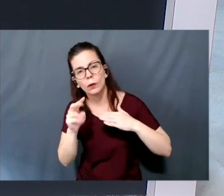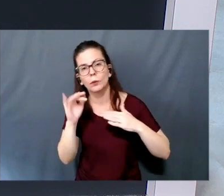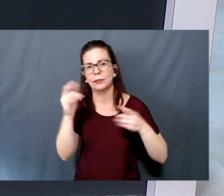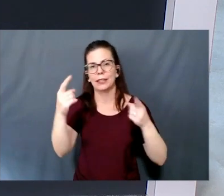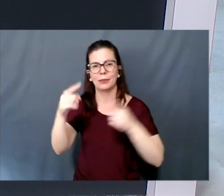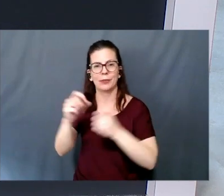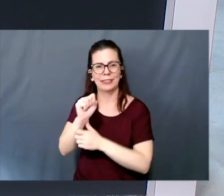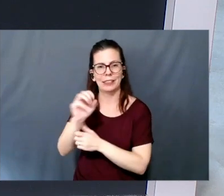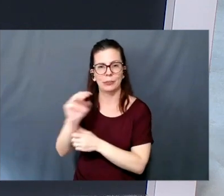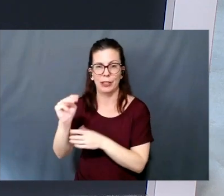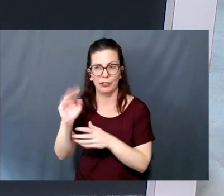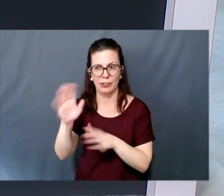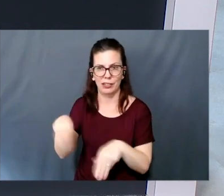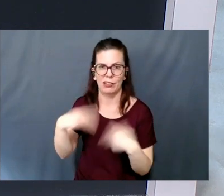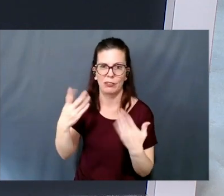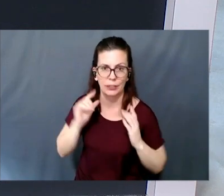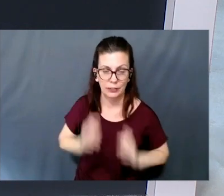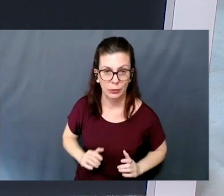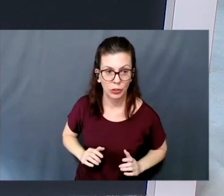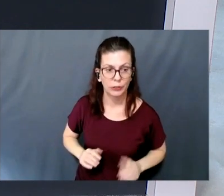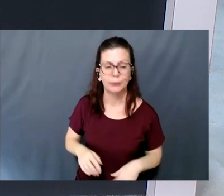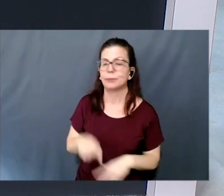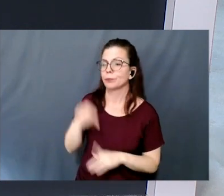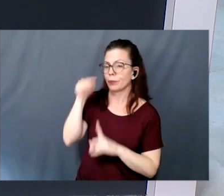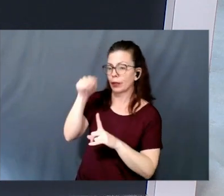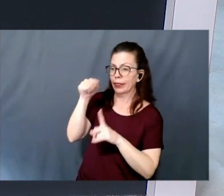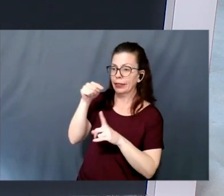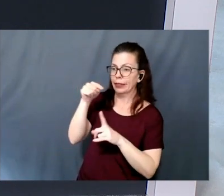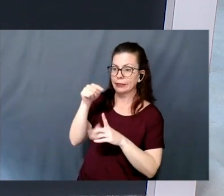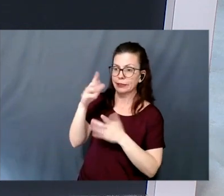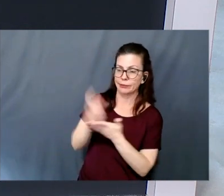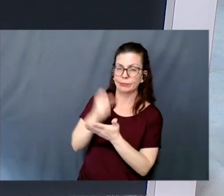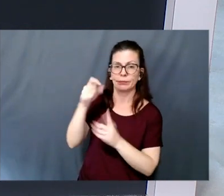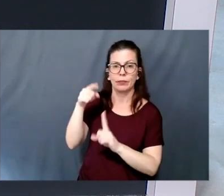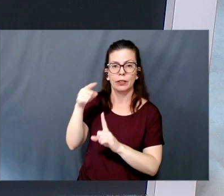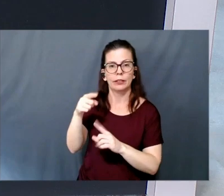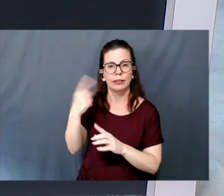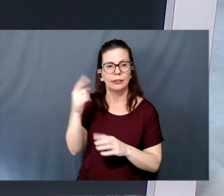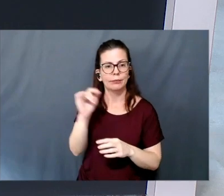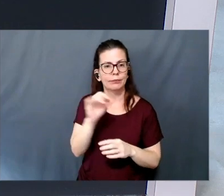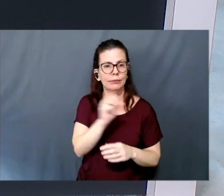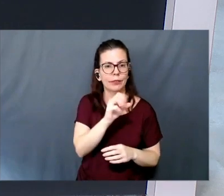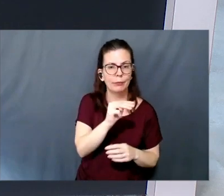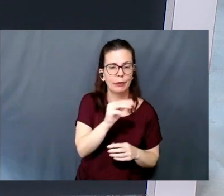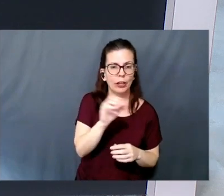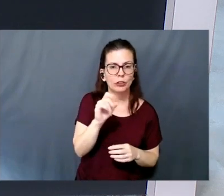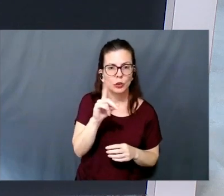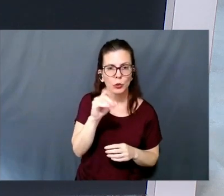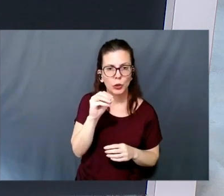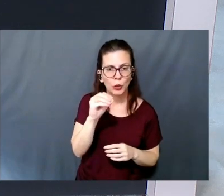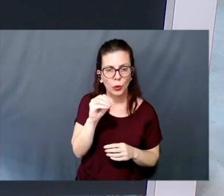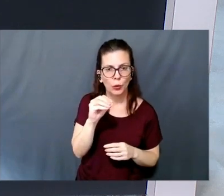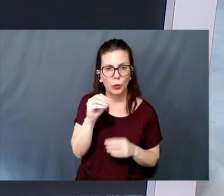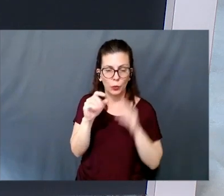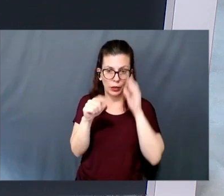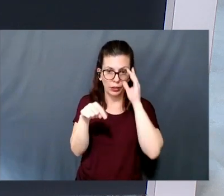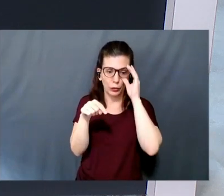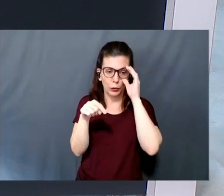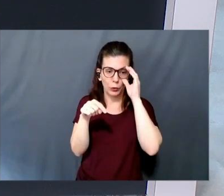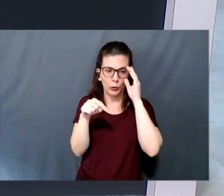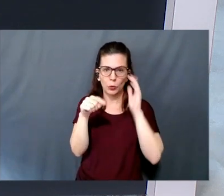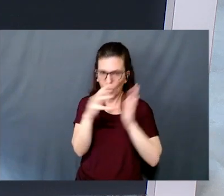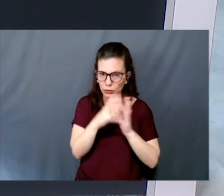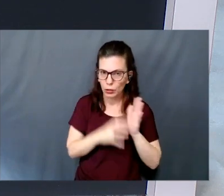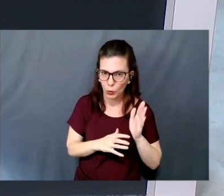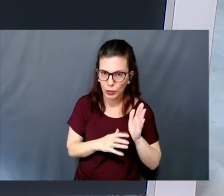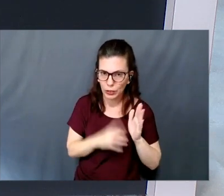customers in terms of this interoperability between something like SageMaker Studio, where you are coding, where you are inside